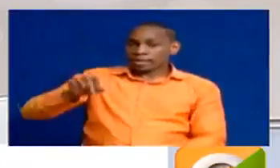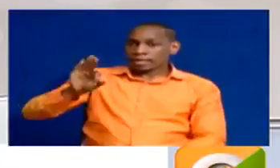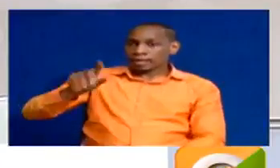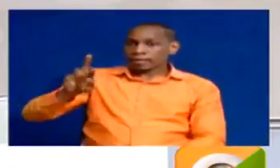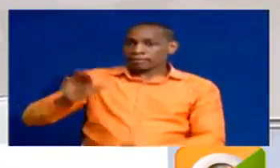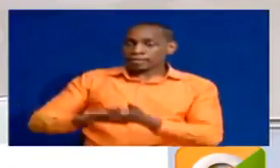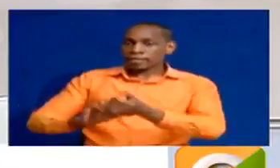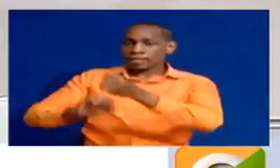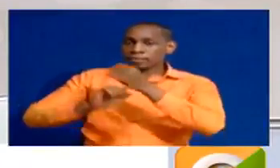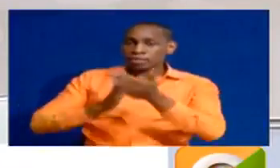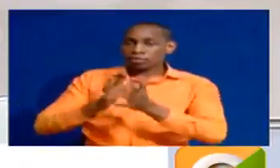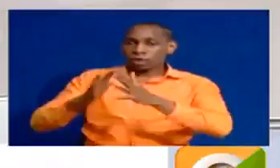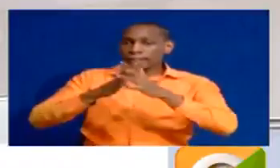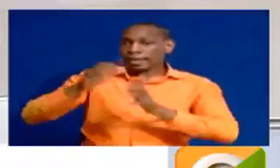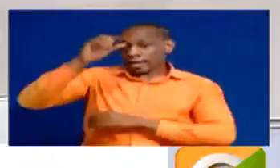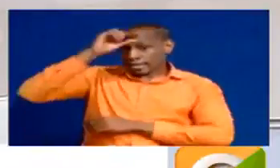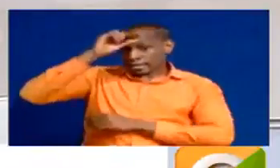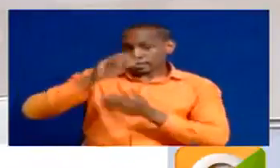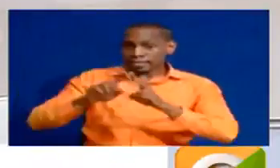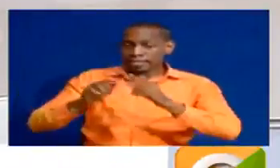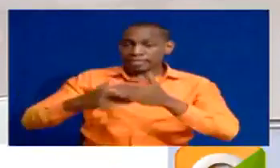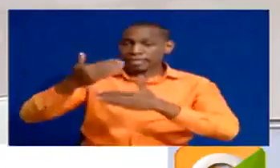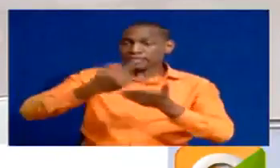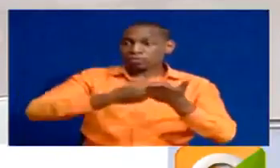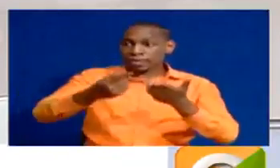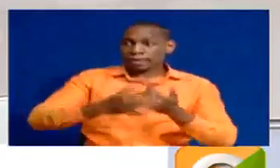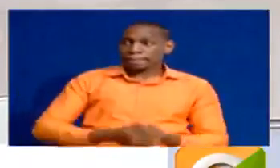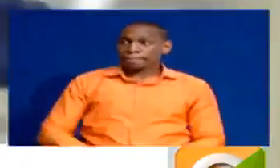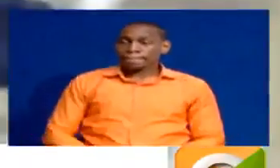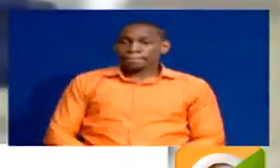vaccine donated by the United States government from next week.